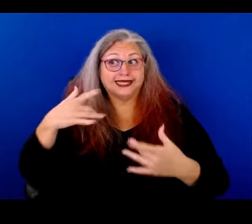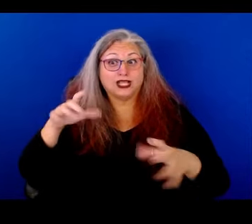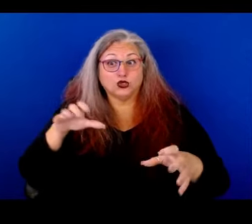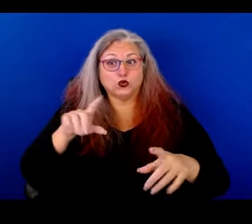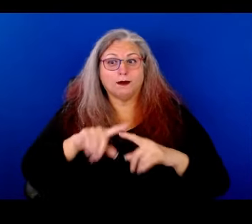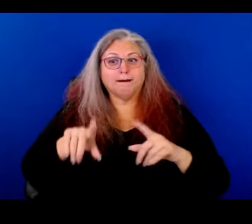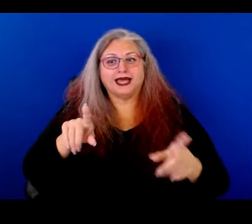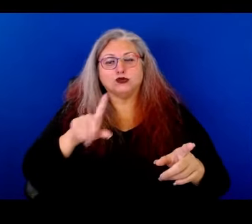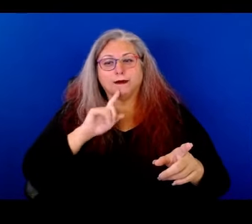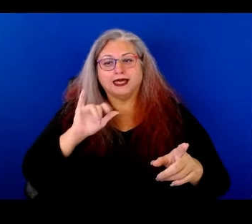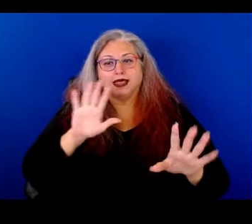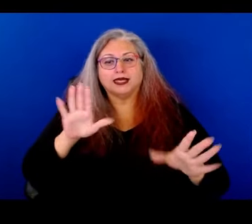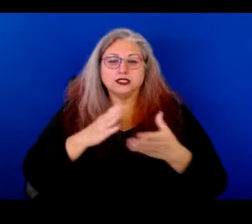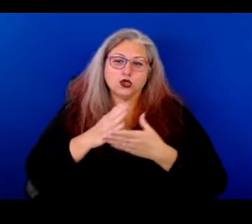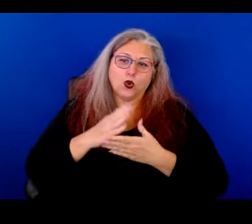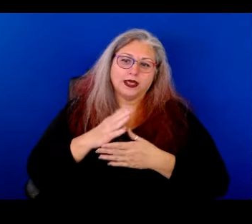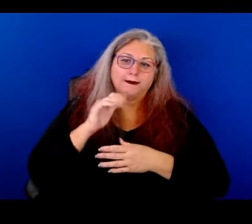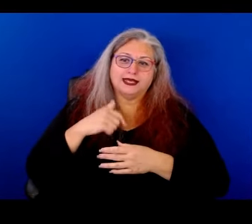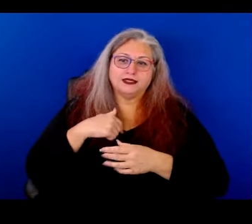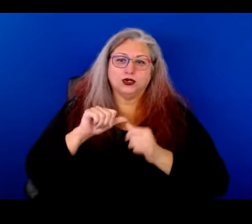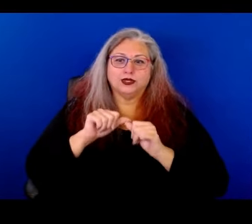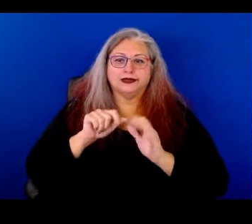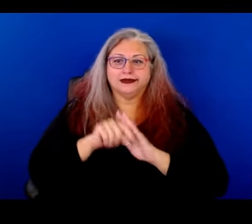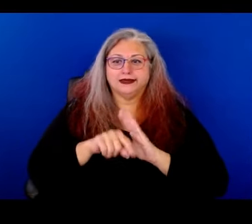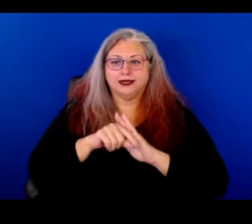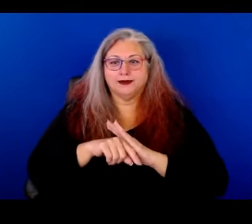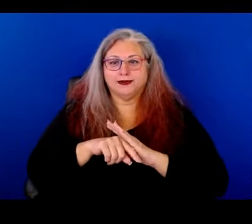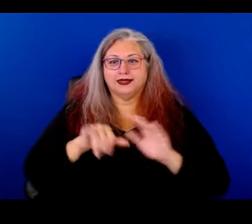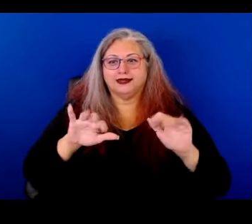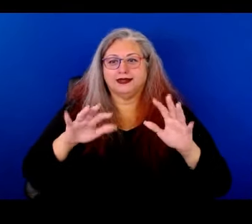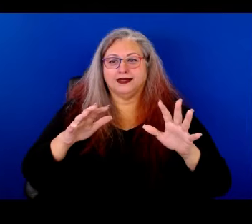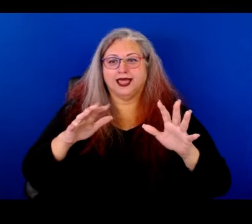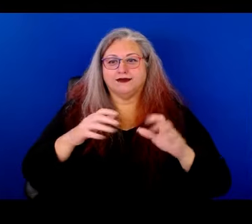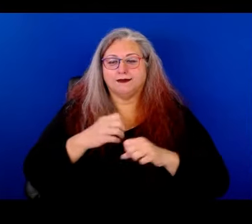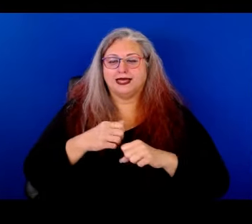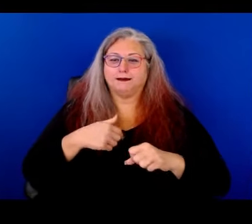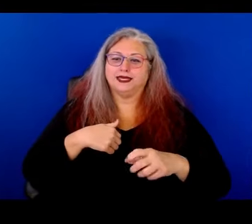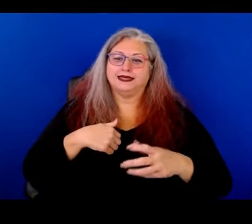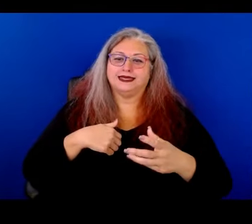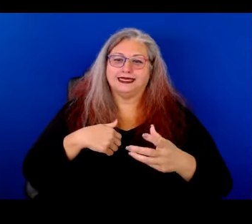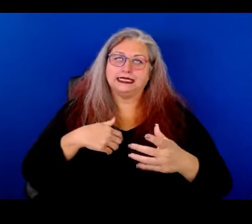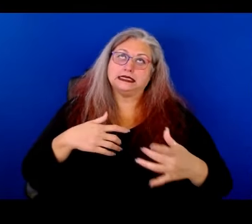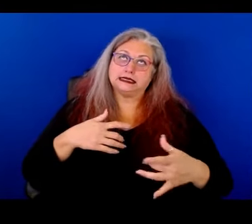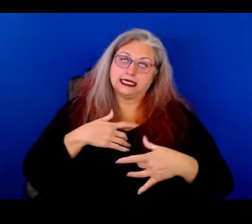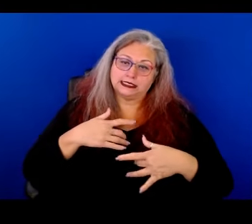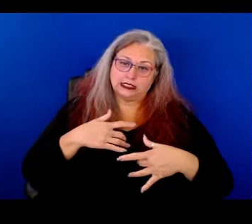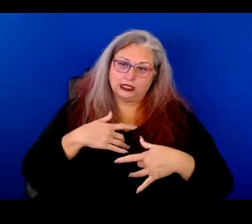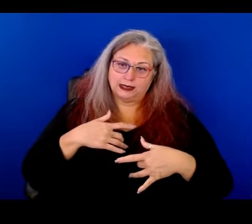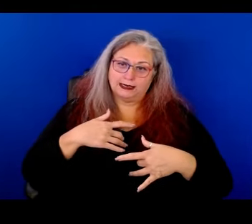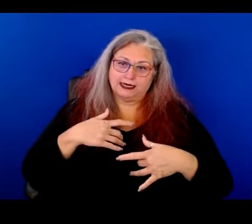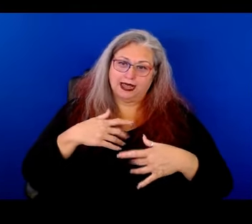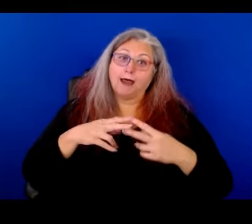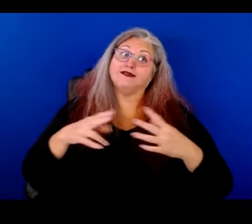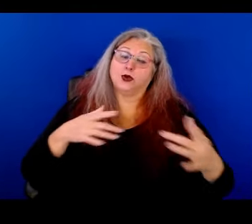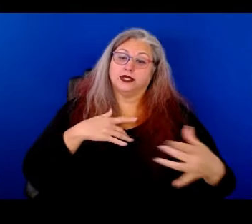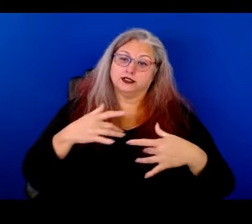But just being like, it's okay, just keep killing them. It kind of makes me concerned. Yeah, I'm